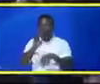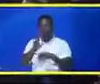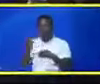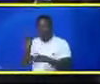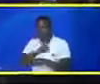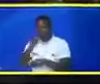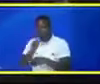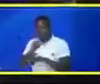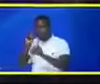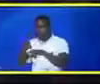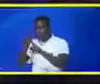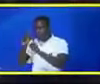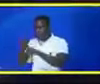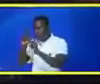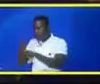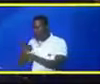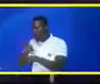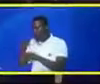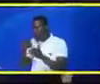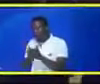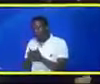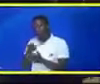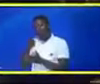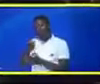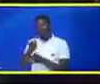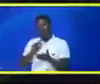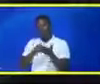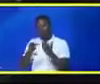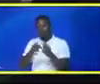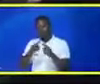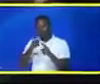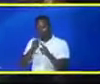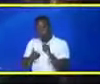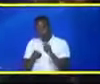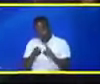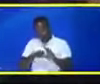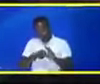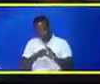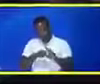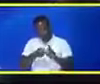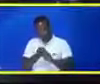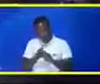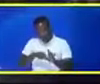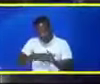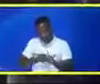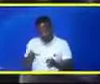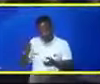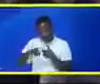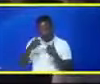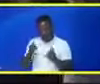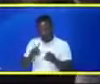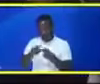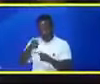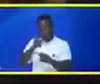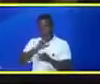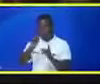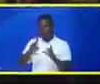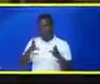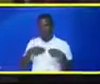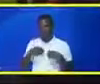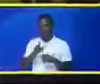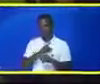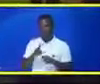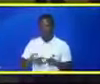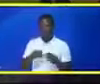the Spirit of God, whilst I was speaking, is convicting you that now is the time to make it right with Jesus. Wherever you